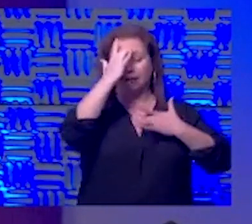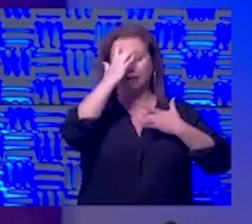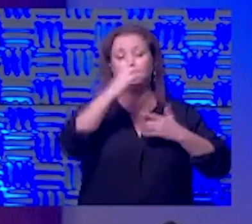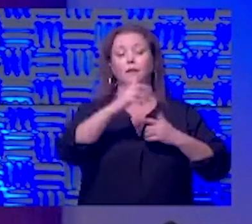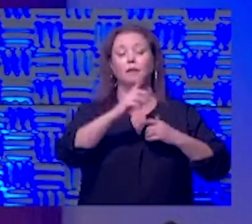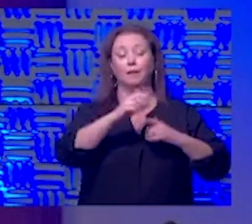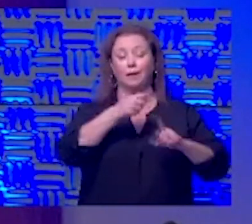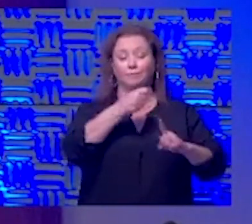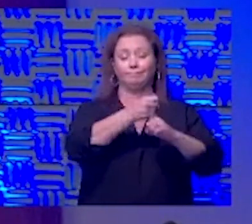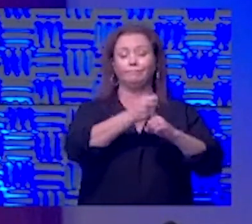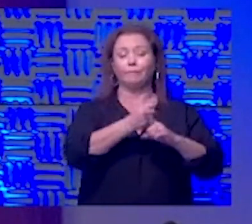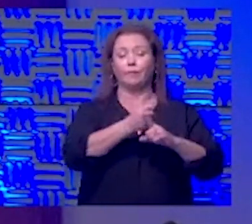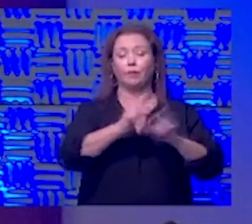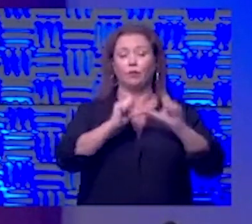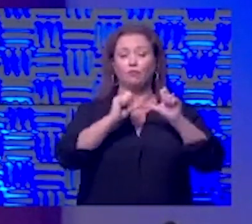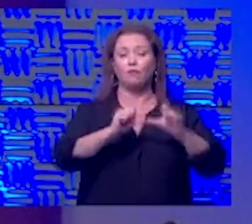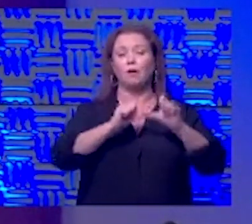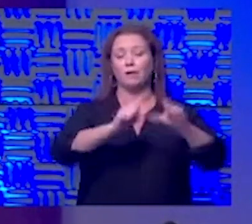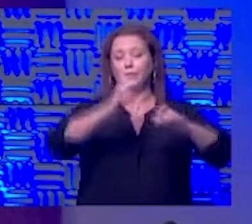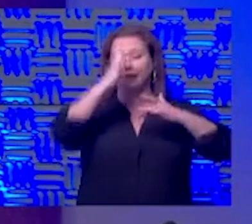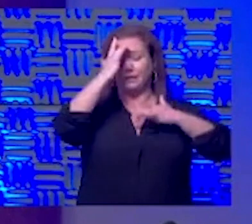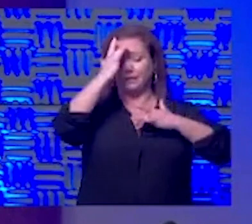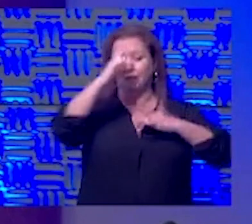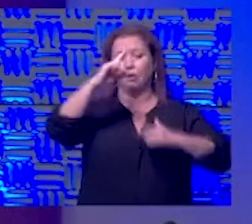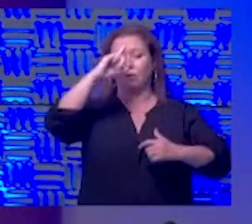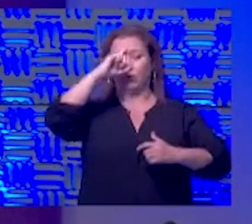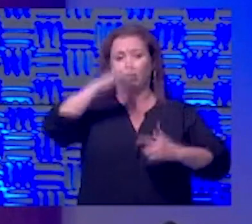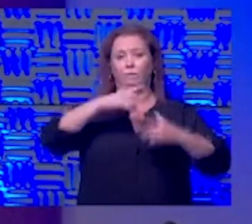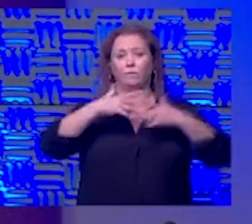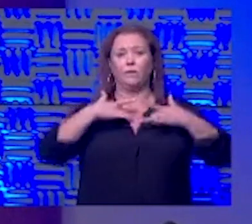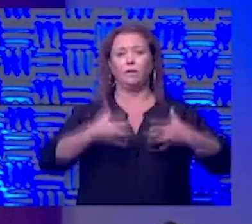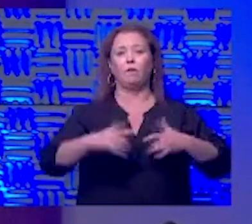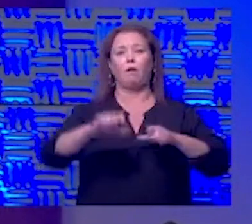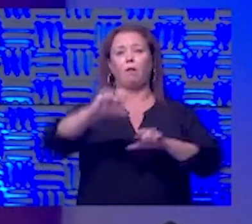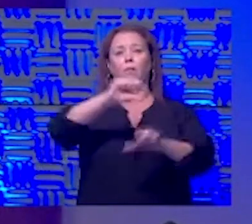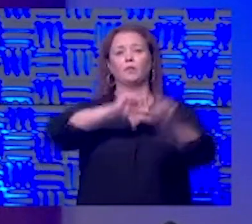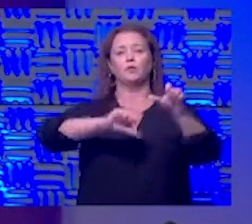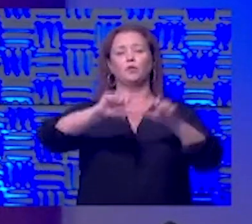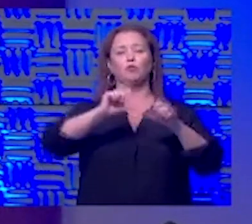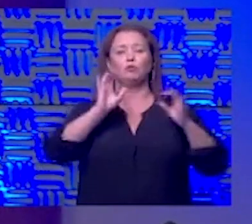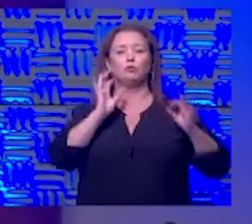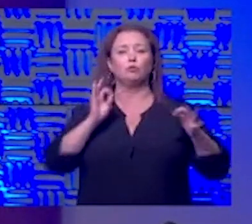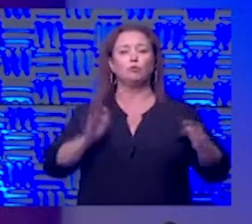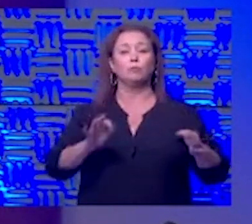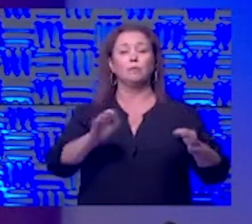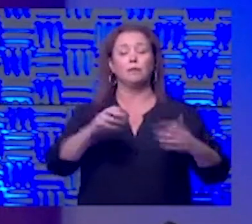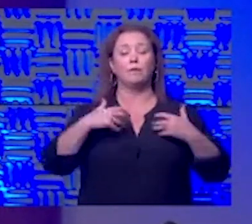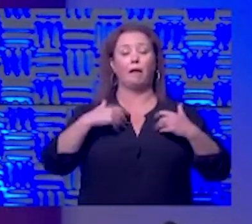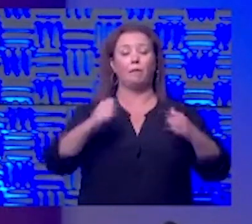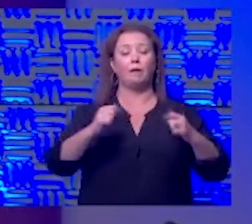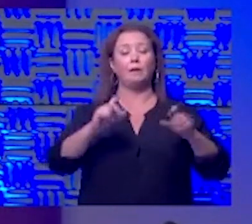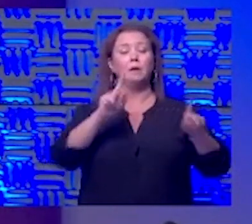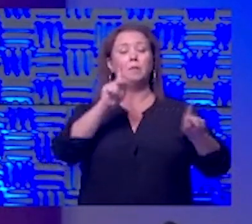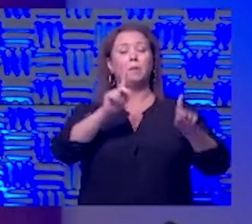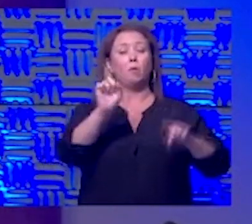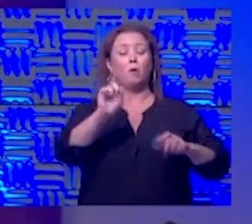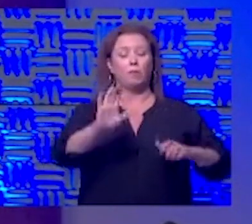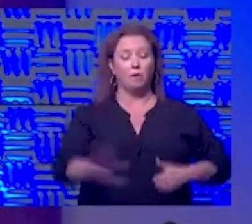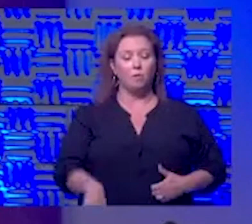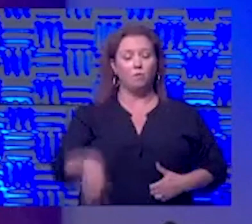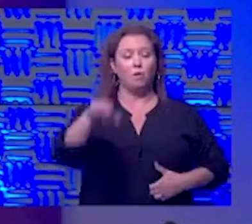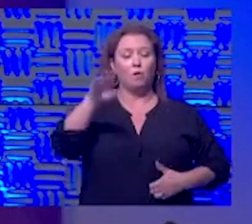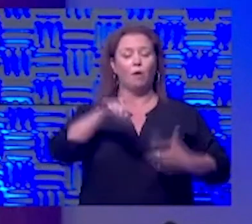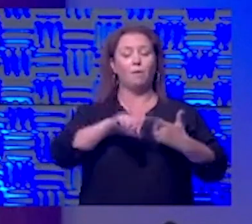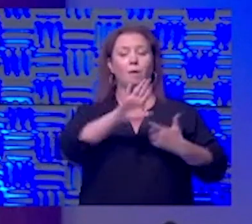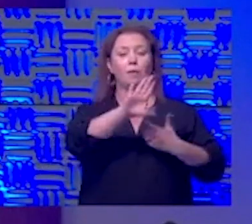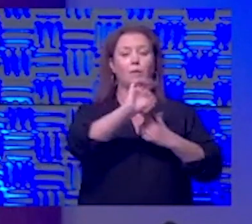chronic diseases. We think a lot of that's driven by what we call the social determinants of health, the places people grow up, the environments